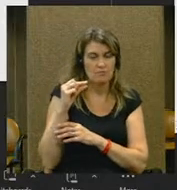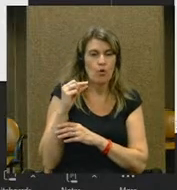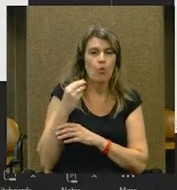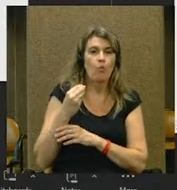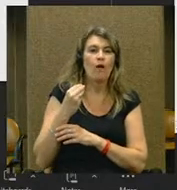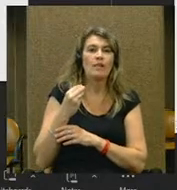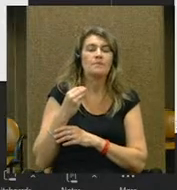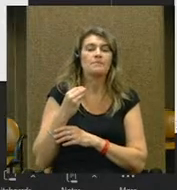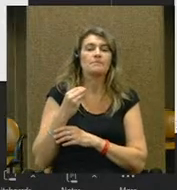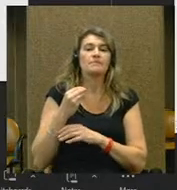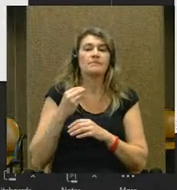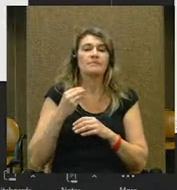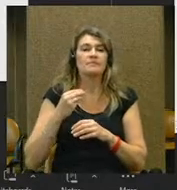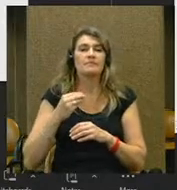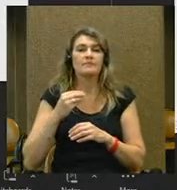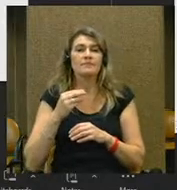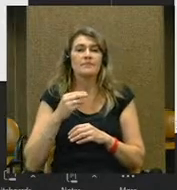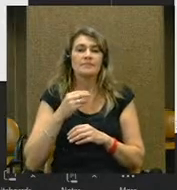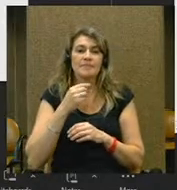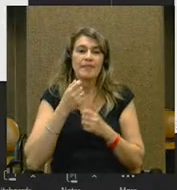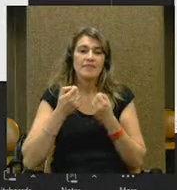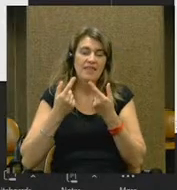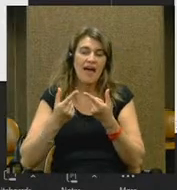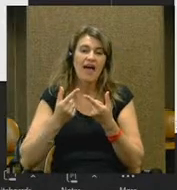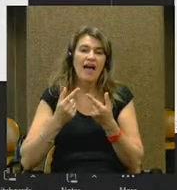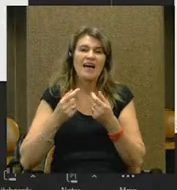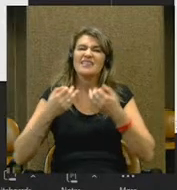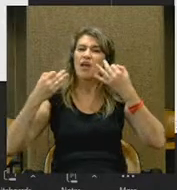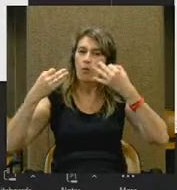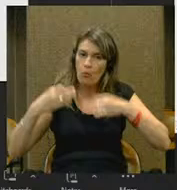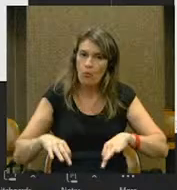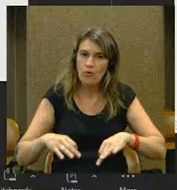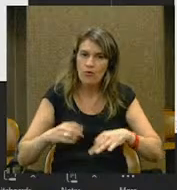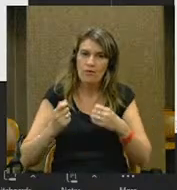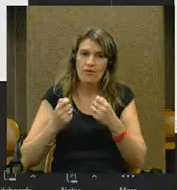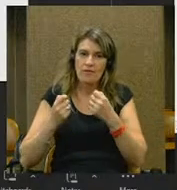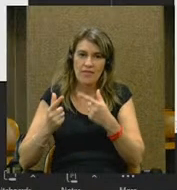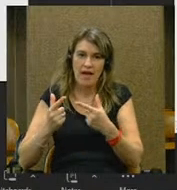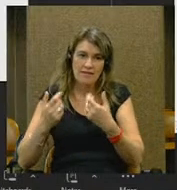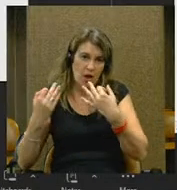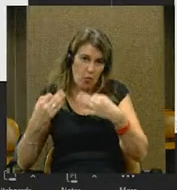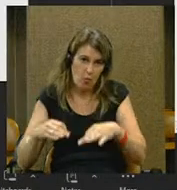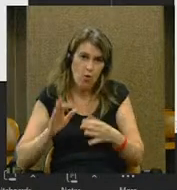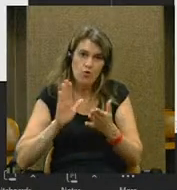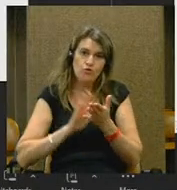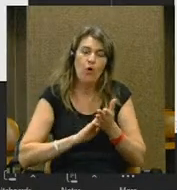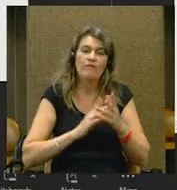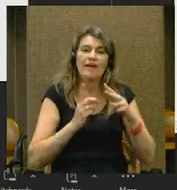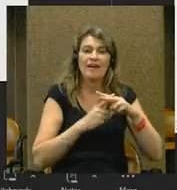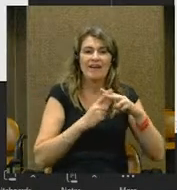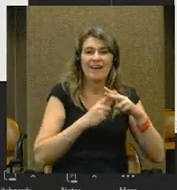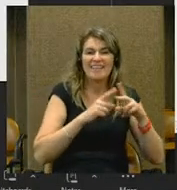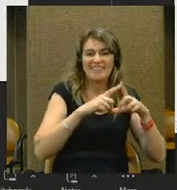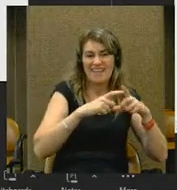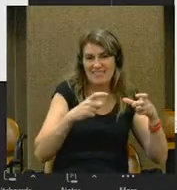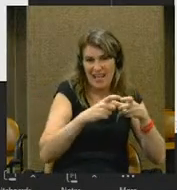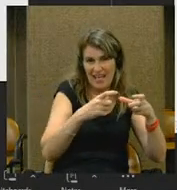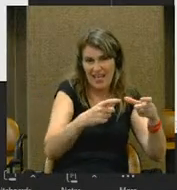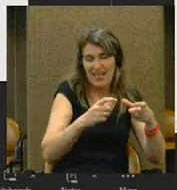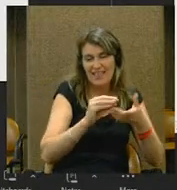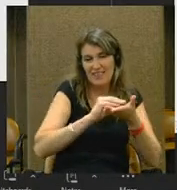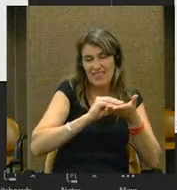supply, which is providing alternatives to unregulated drugs. So the idea really is to enable access